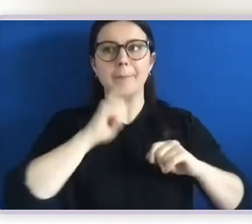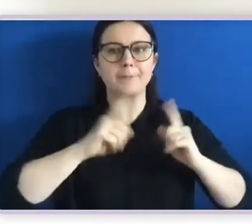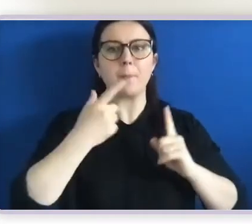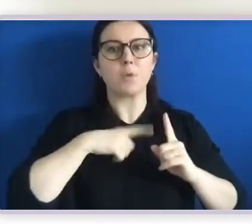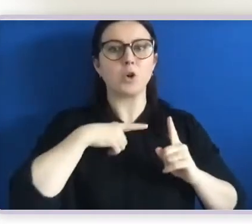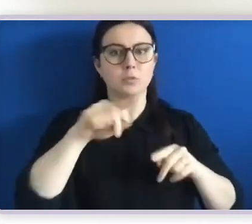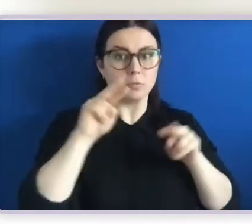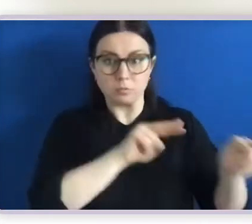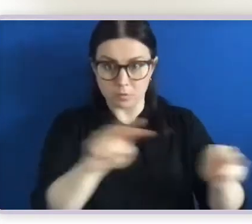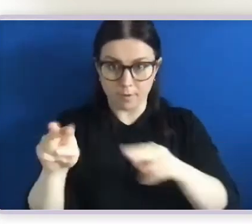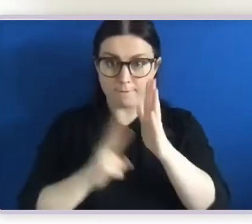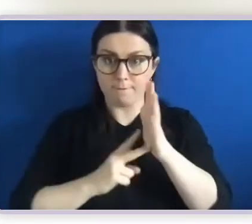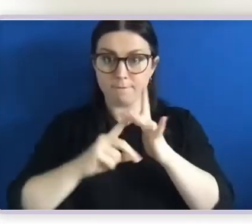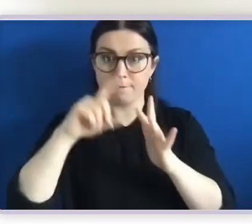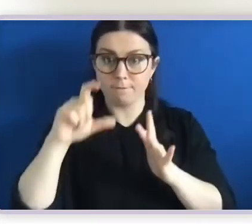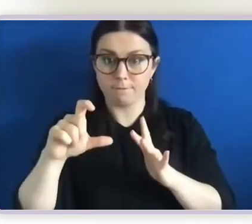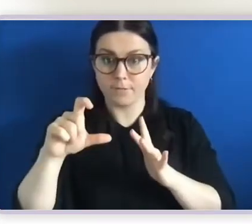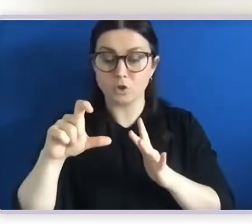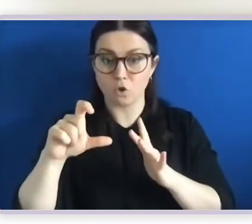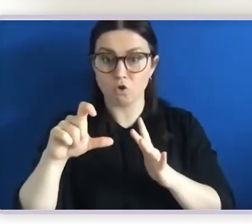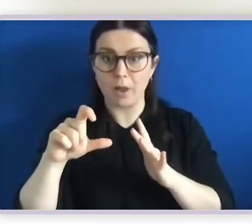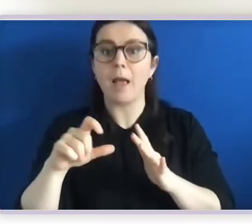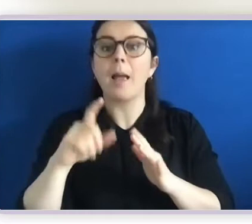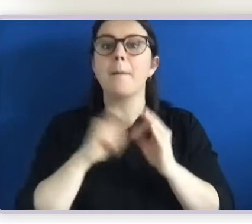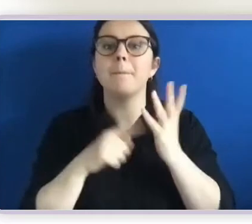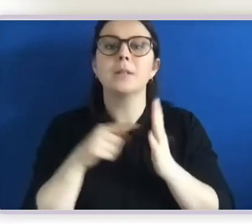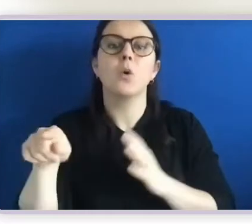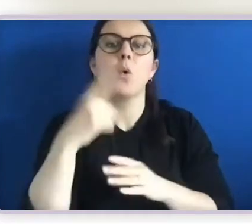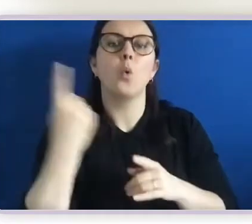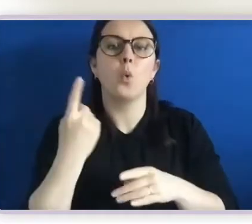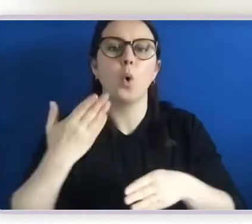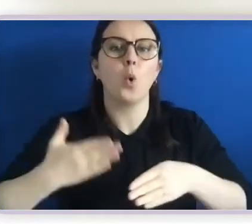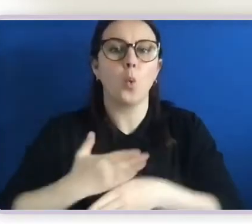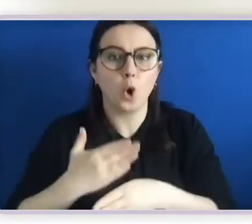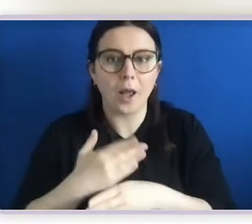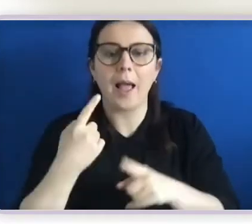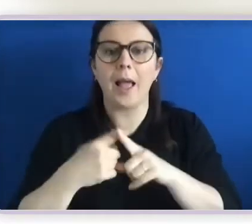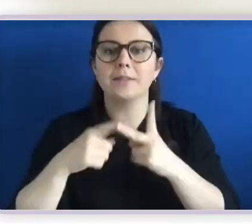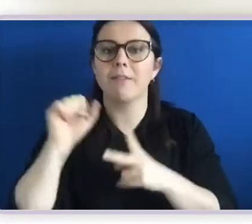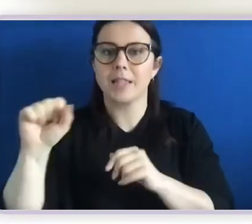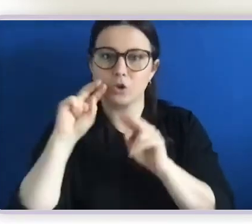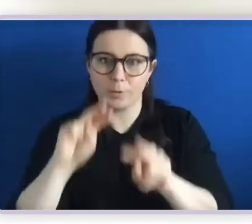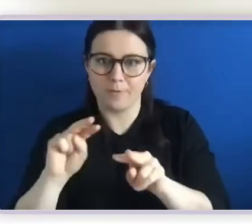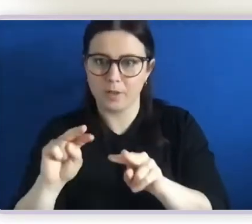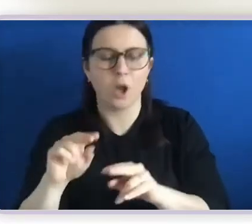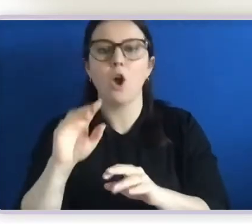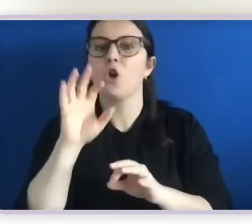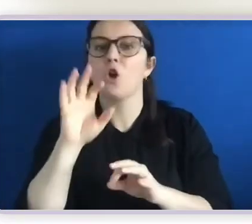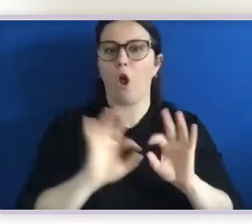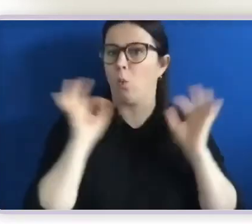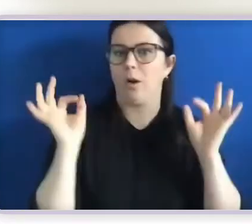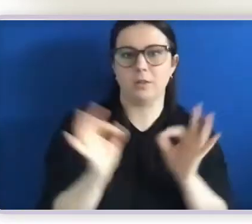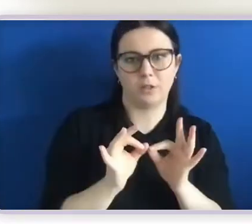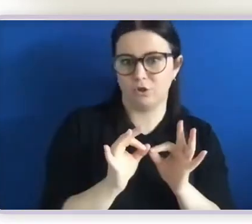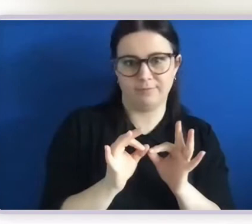covers workers and their direct supervisors. It doesn't cover organisations, and I think that's important to remember. We don't